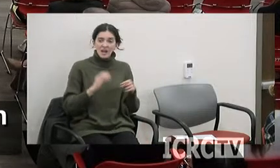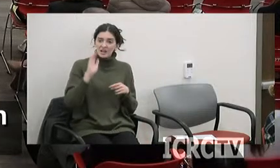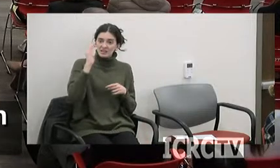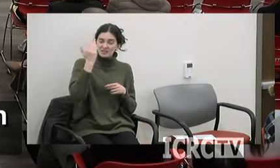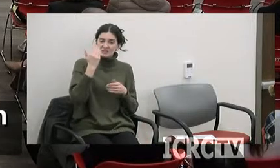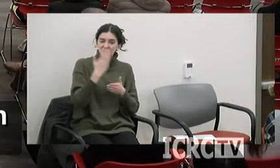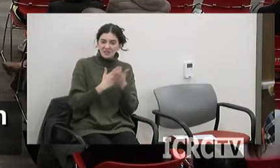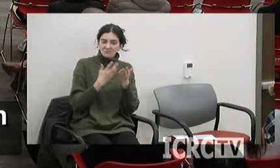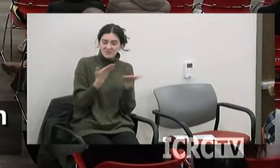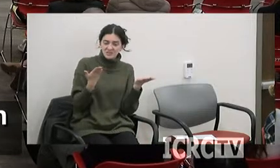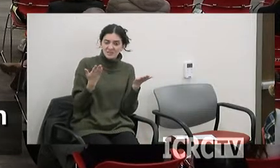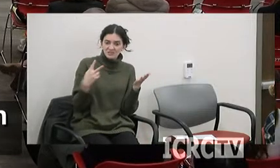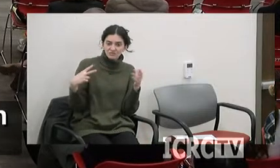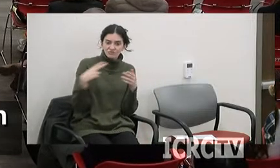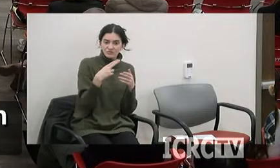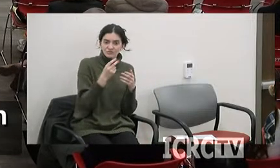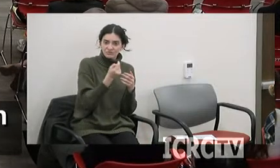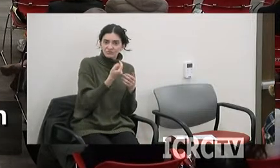Yes. Okay.